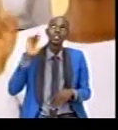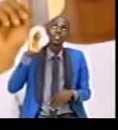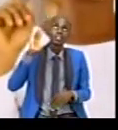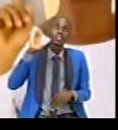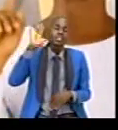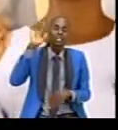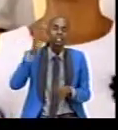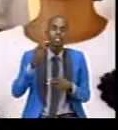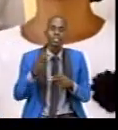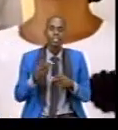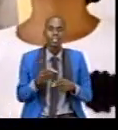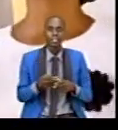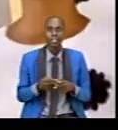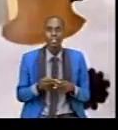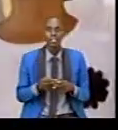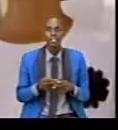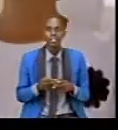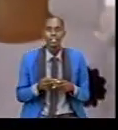mention your name.